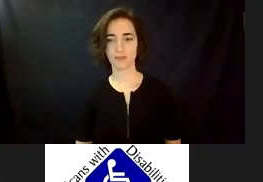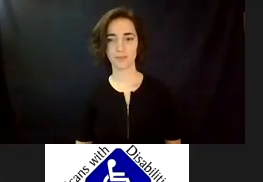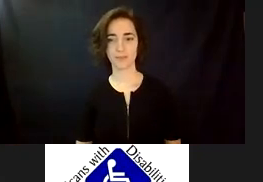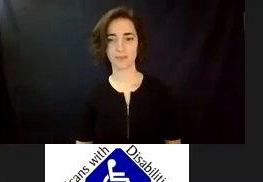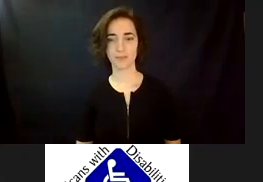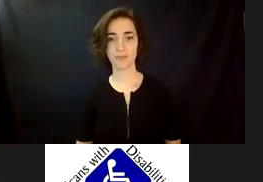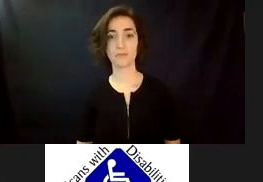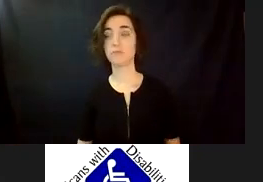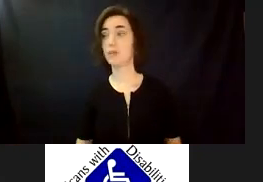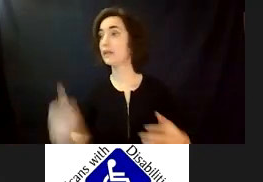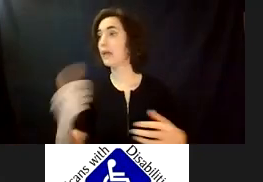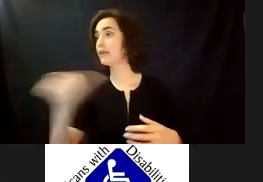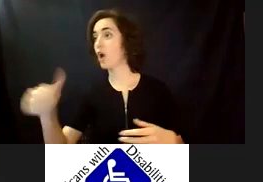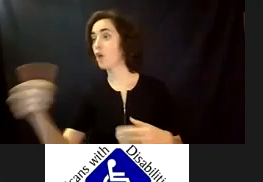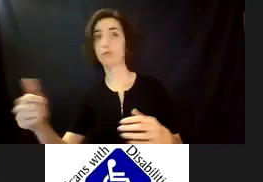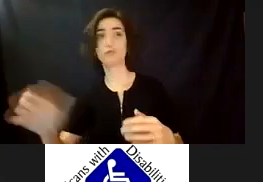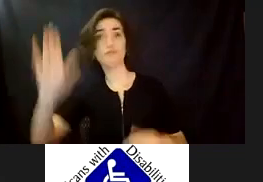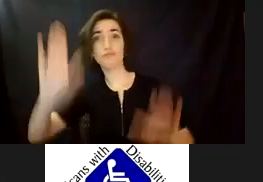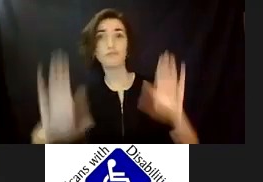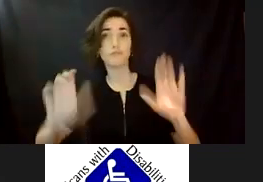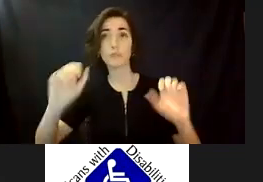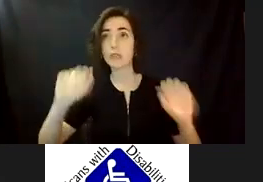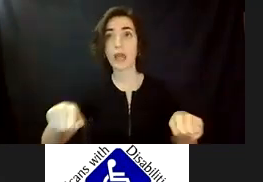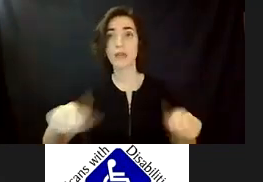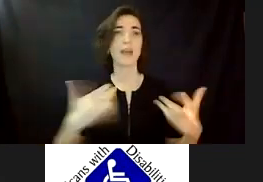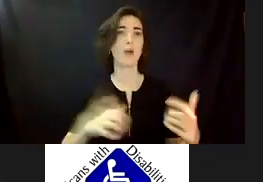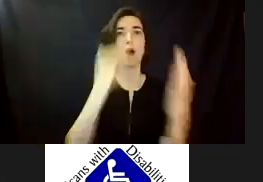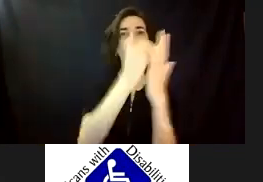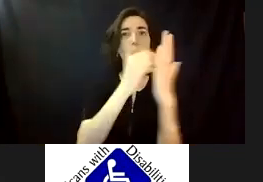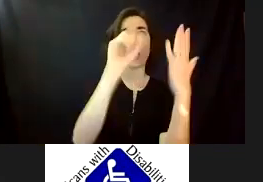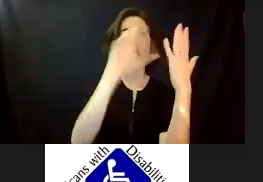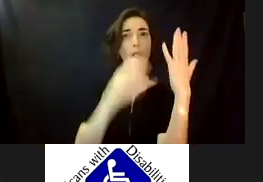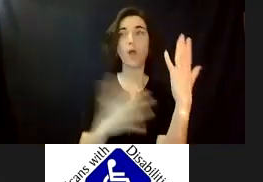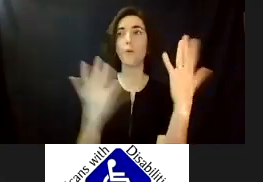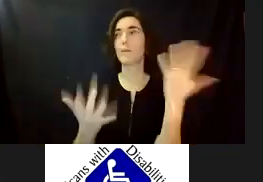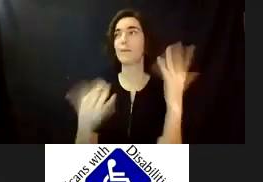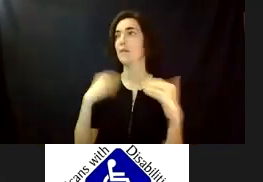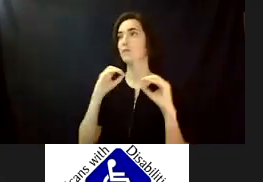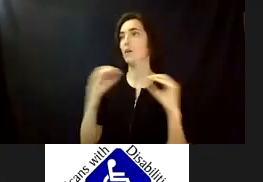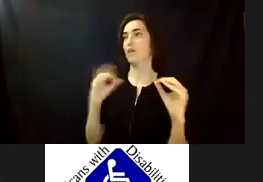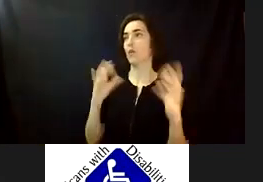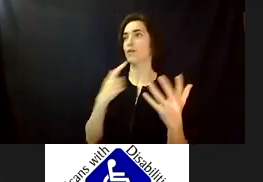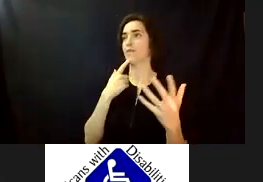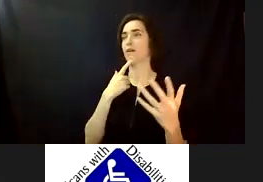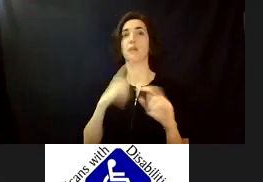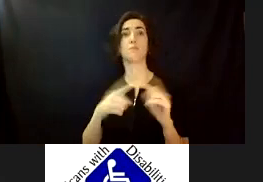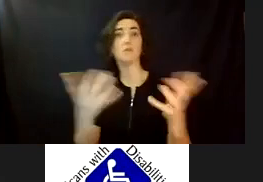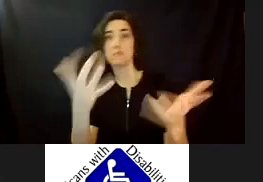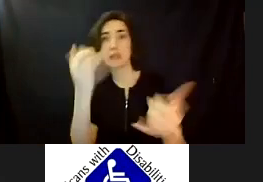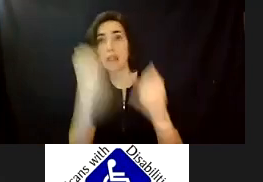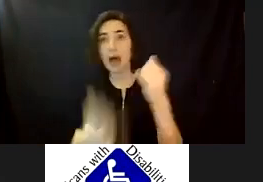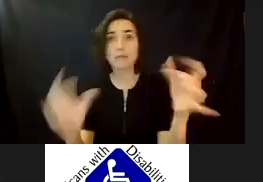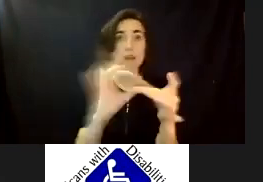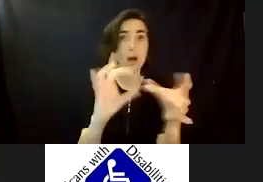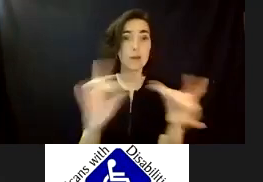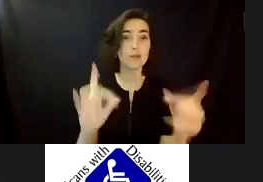And anybody can jump in, I don't want to go through the list in case there is not something that you'd like to close with. I'll go